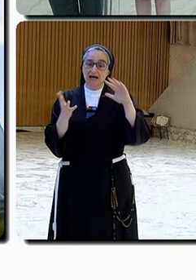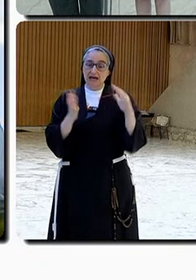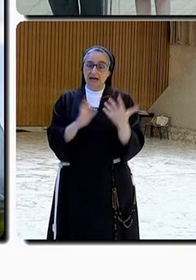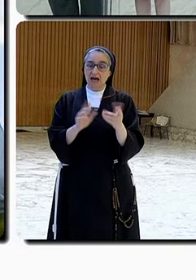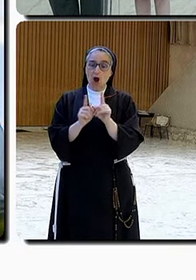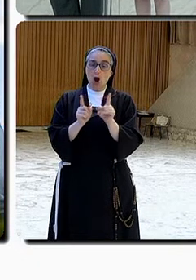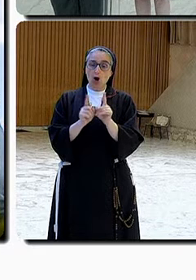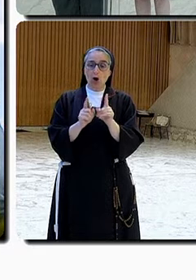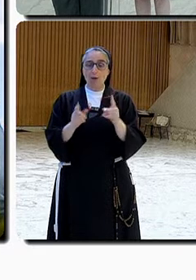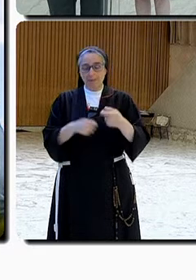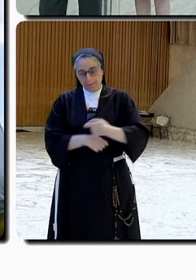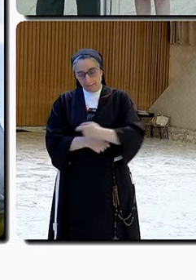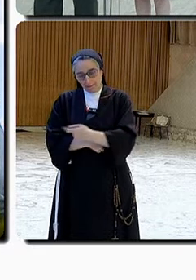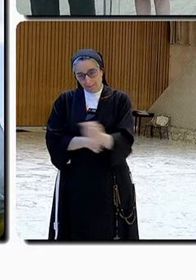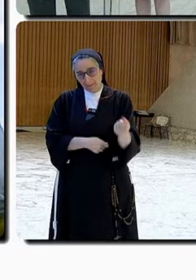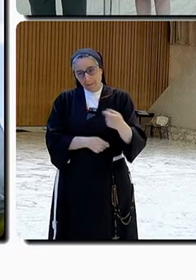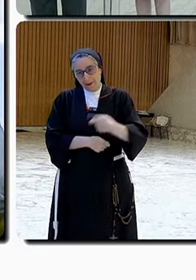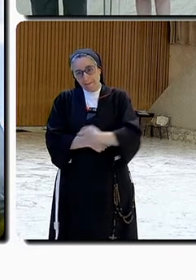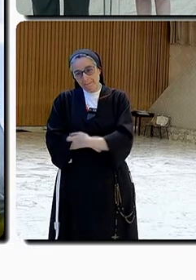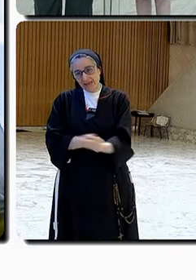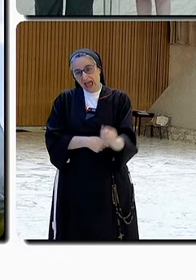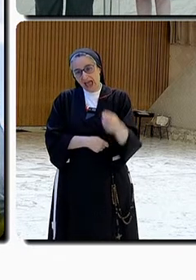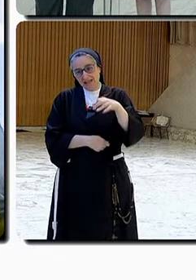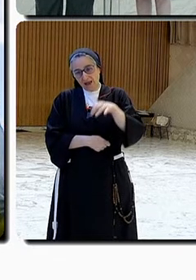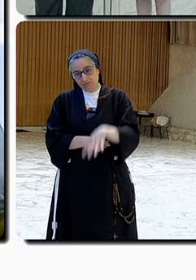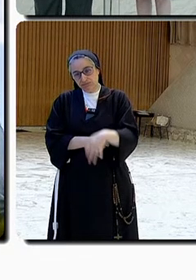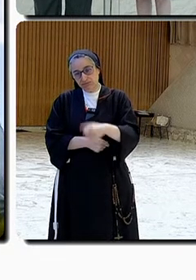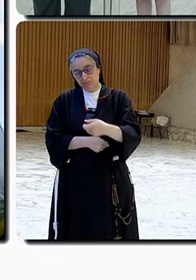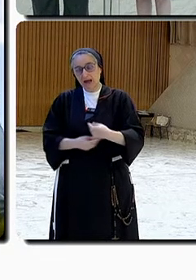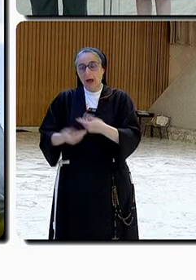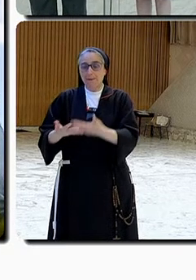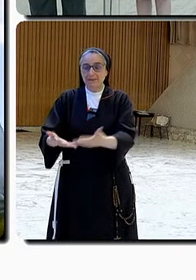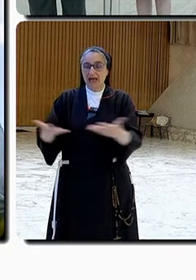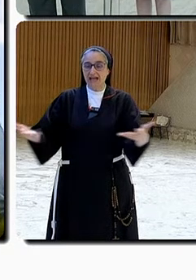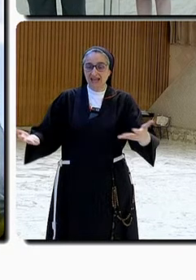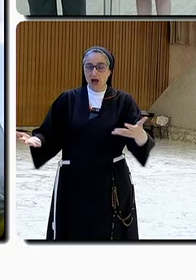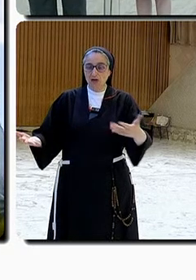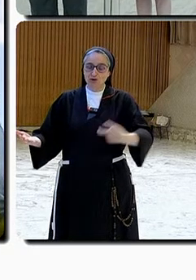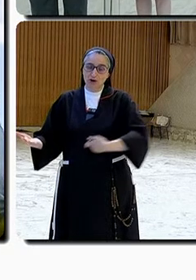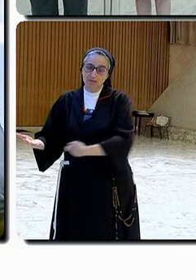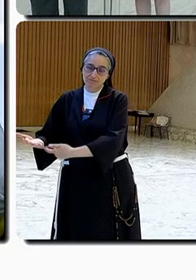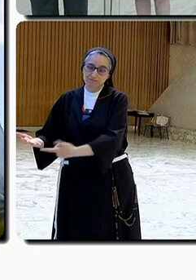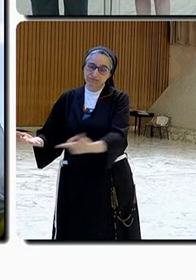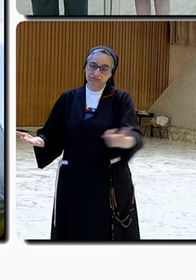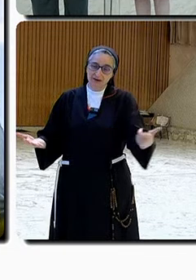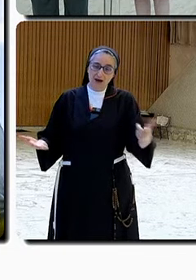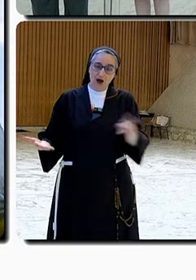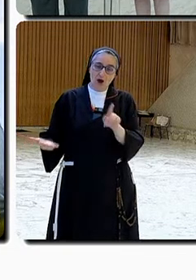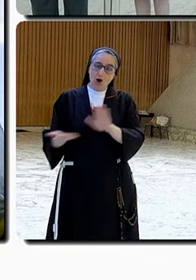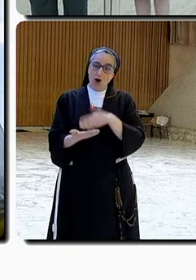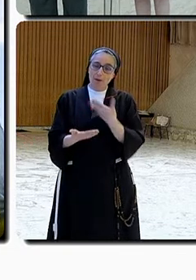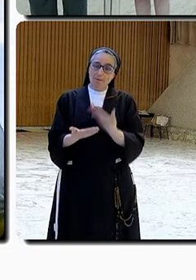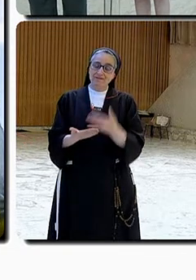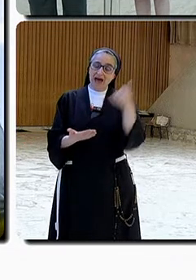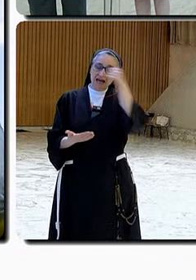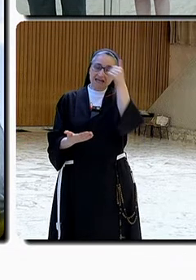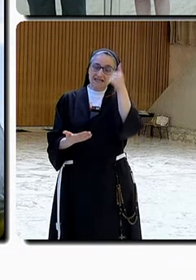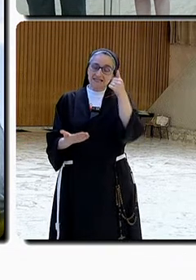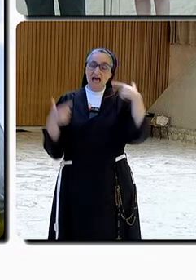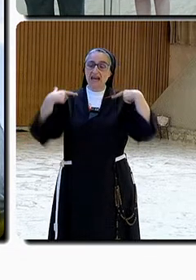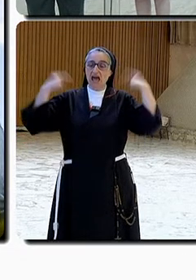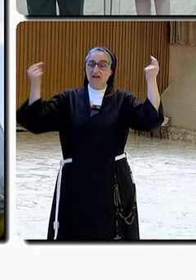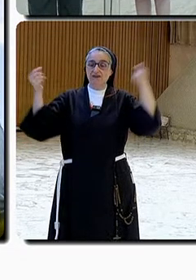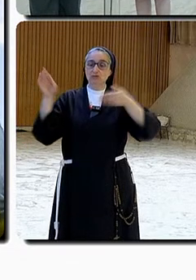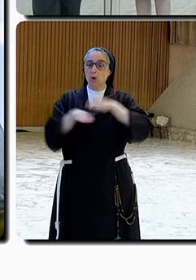Church planting is a term used primarily by evangelical Christians to describe the process by which a